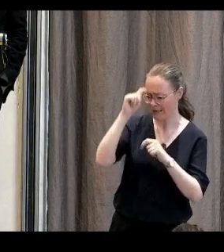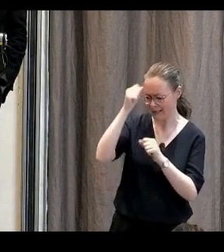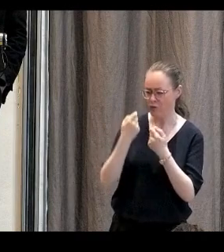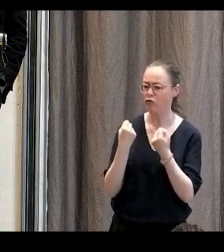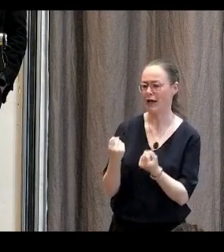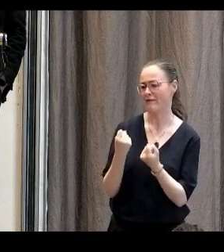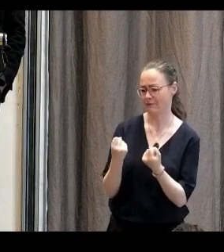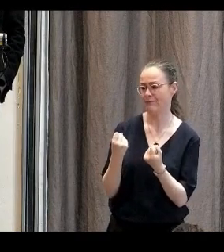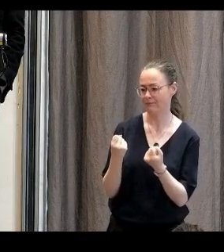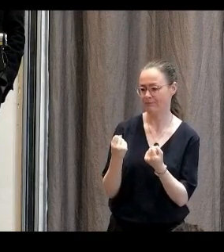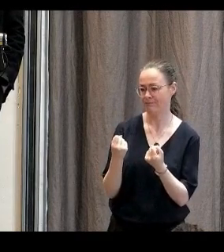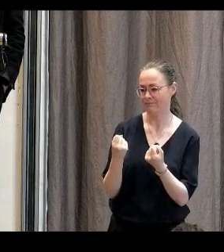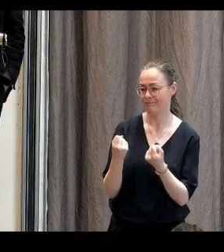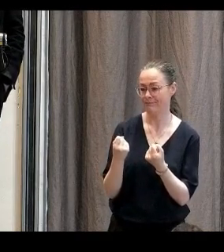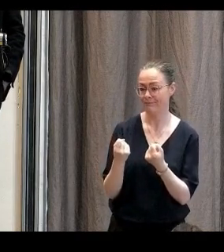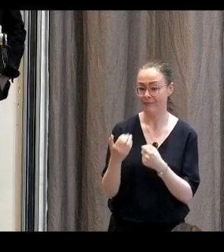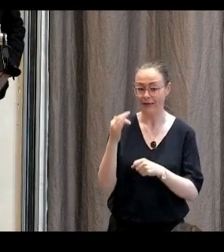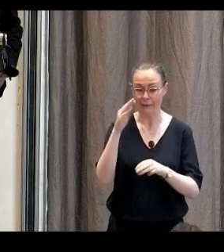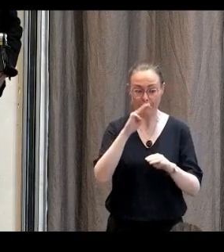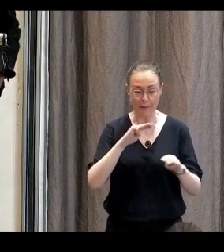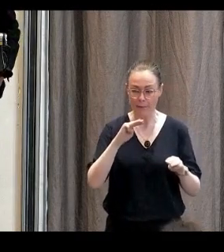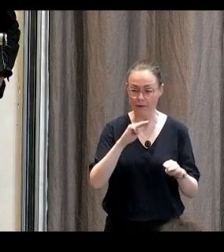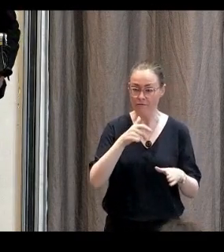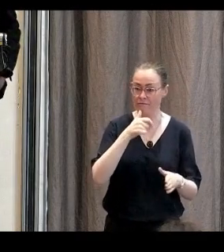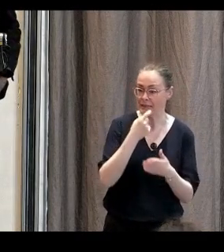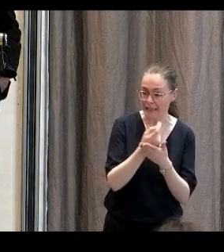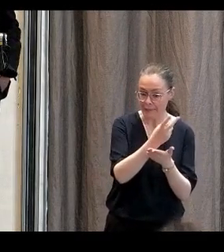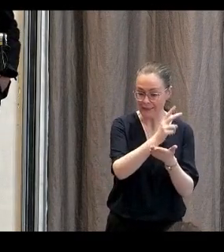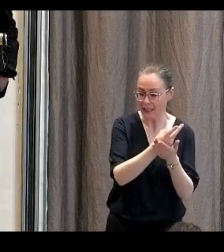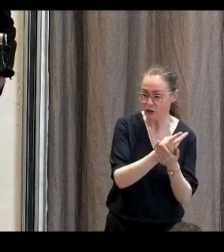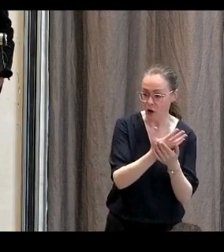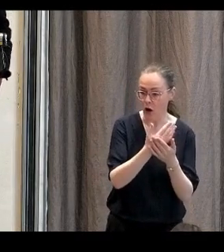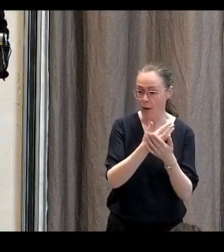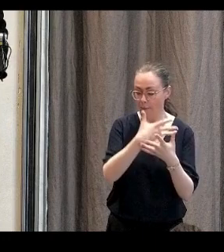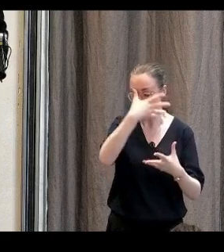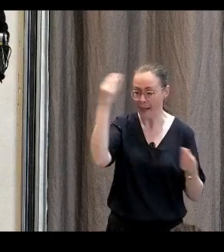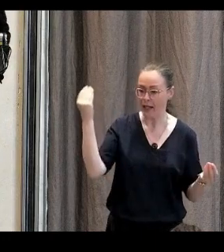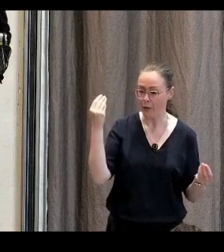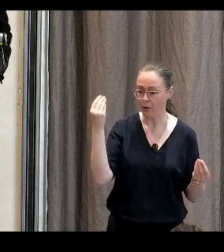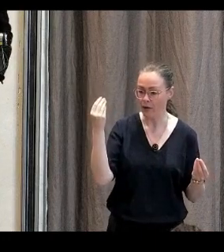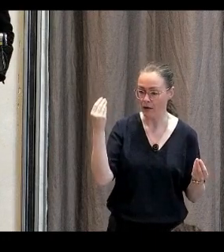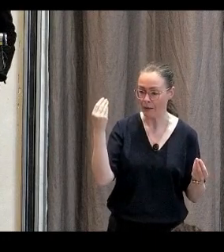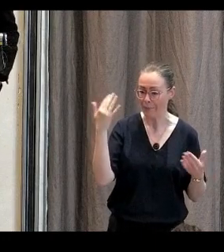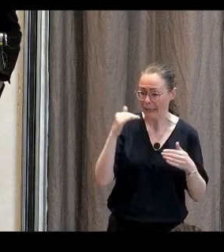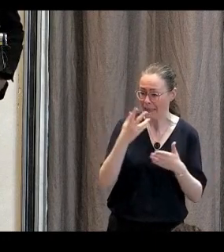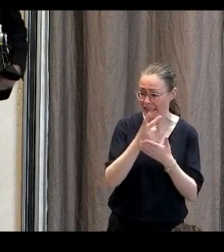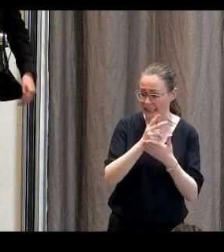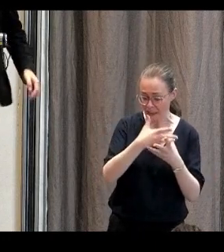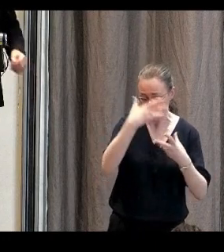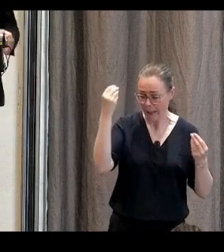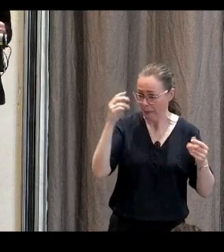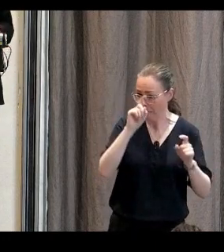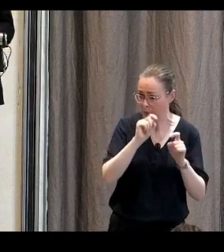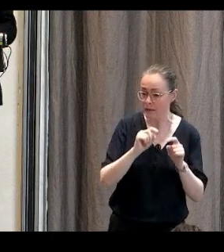driving. And as soon as people have had a first seizure or a blackout that might have been a seizure, they